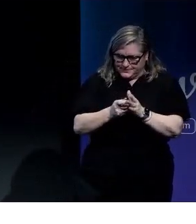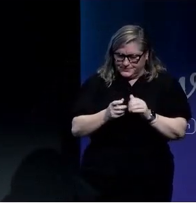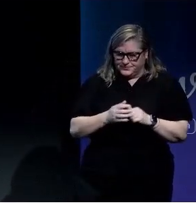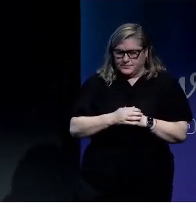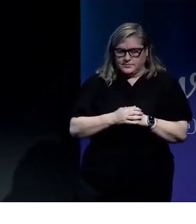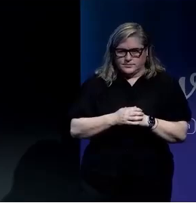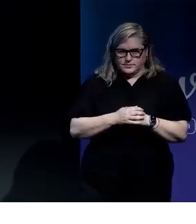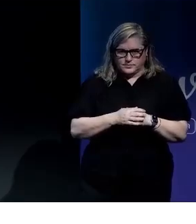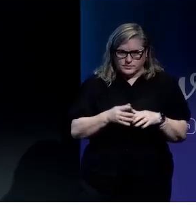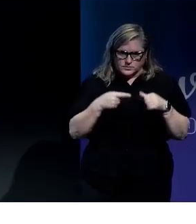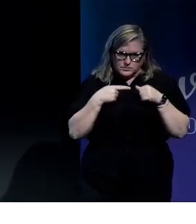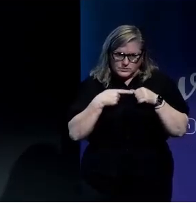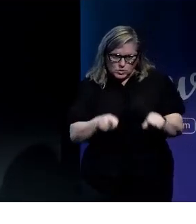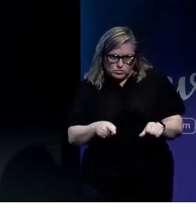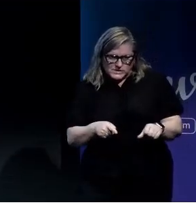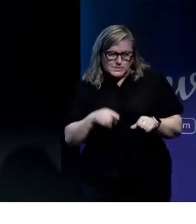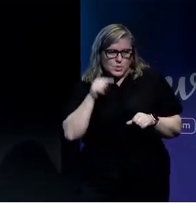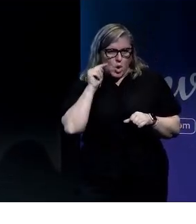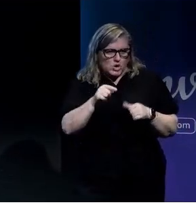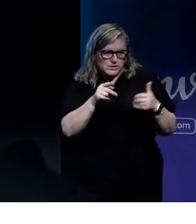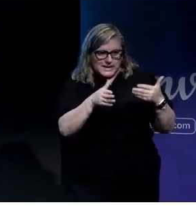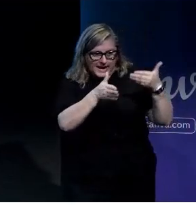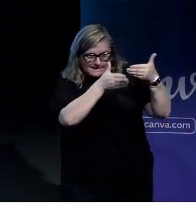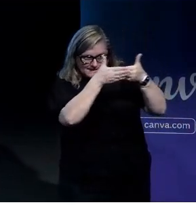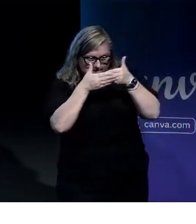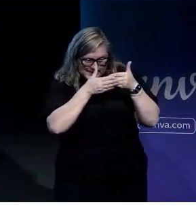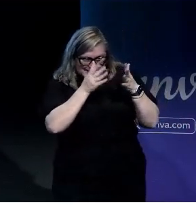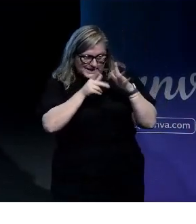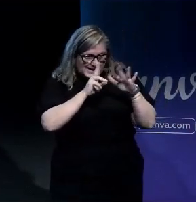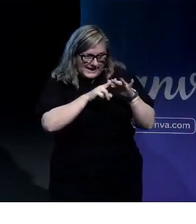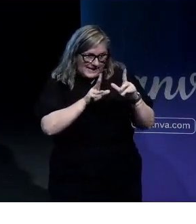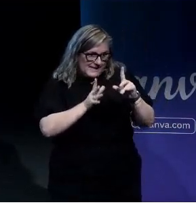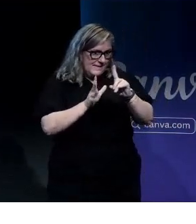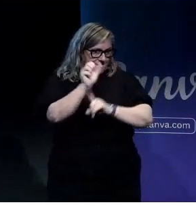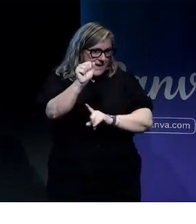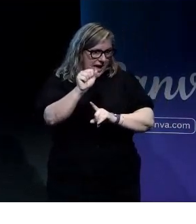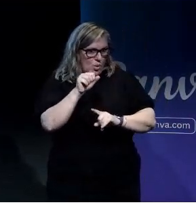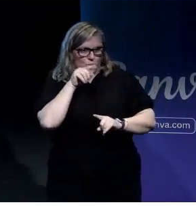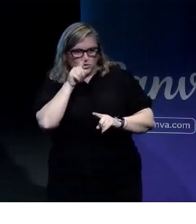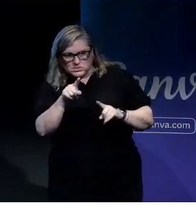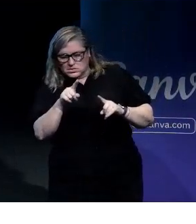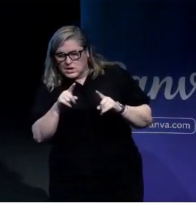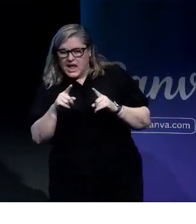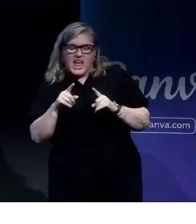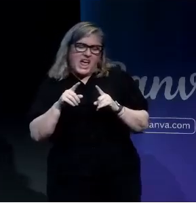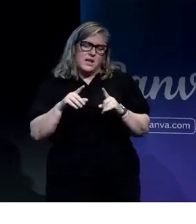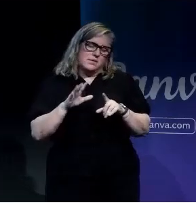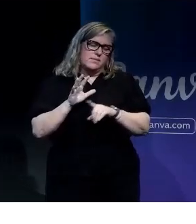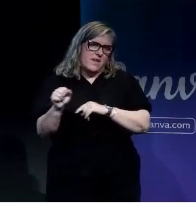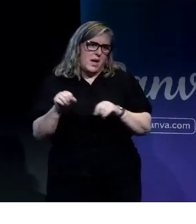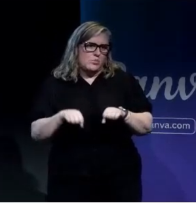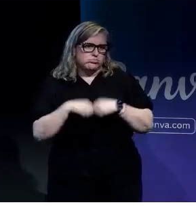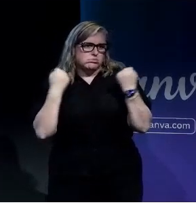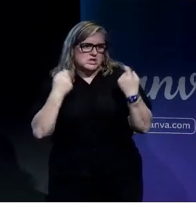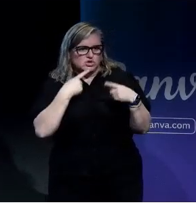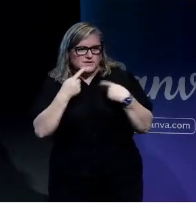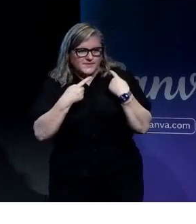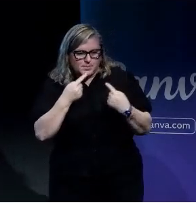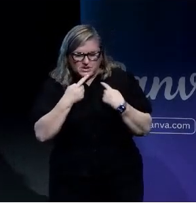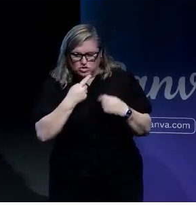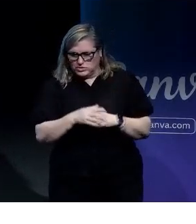remediation and remediation to issues found, as well as indemnification and breach information.